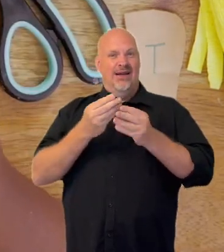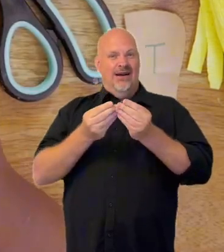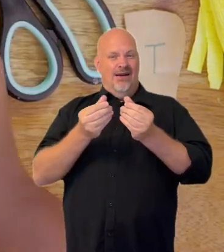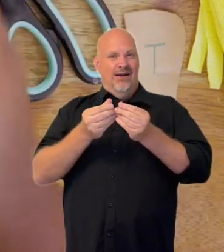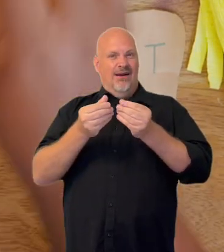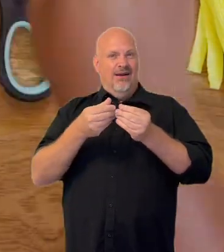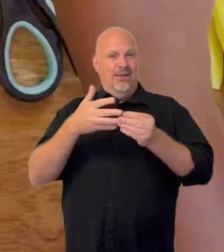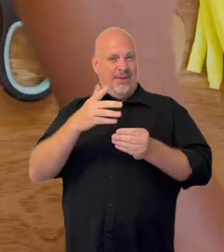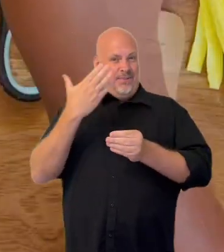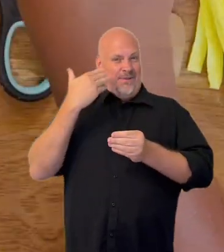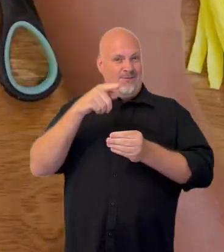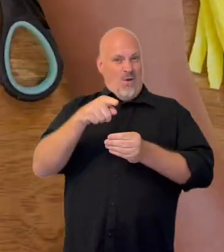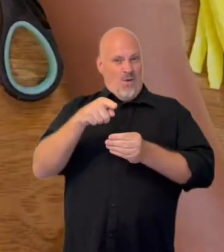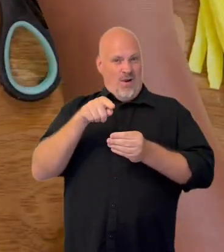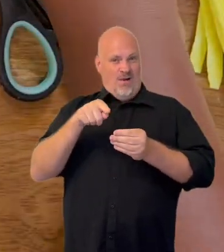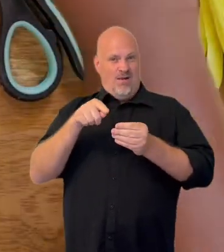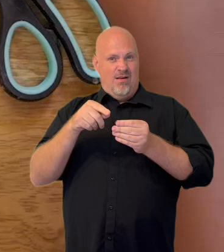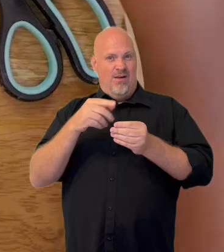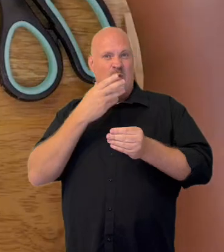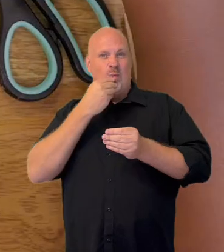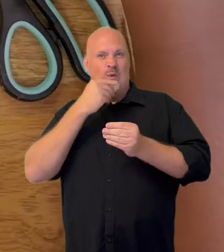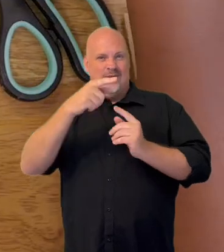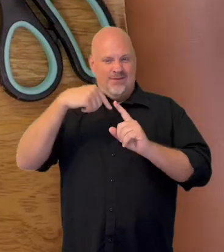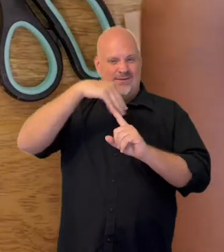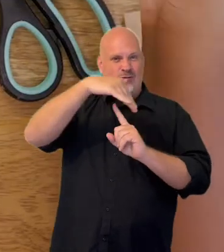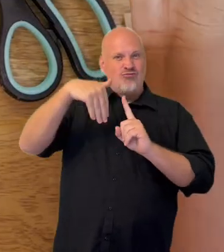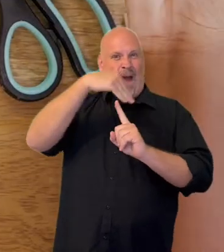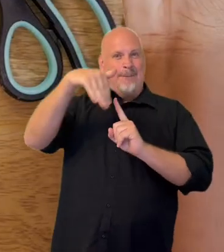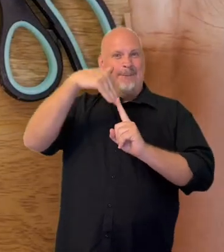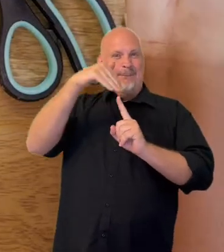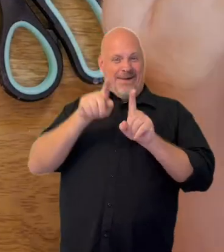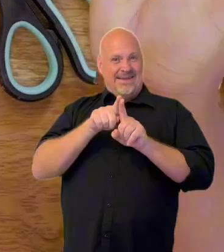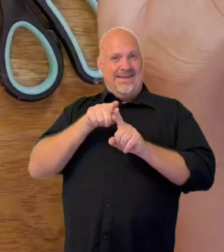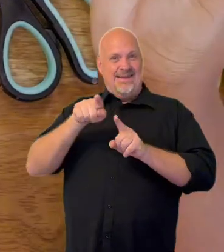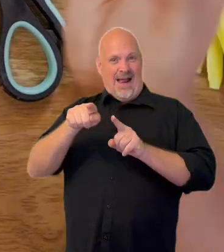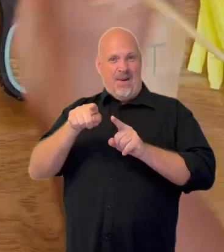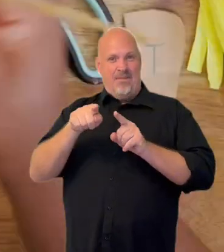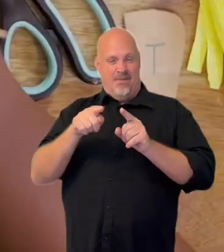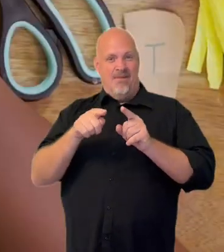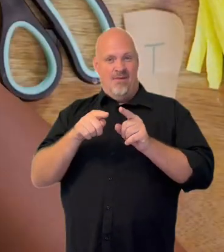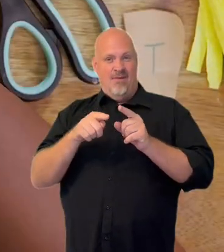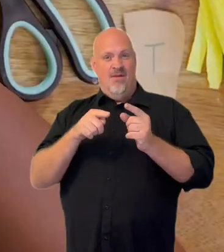base where you have joined all the petals